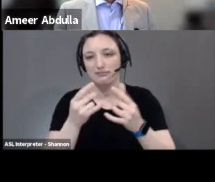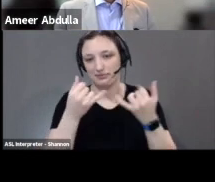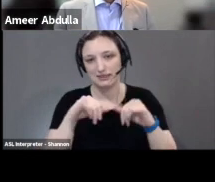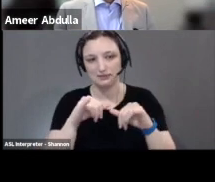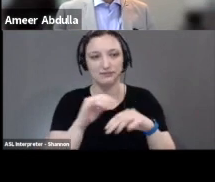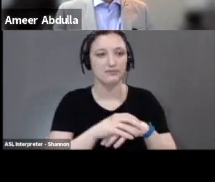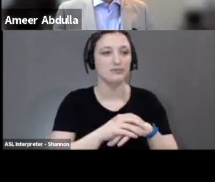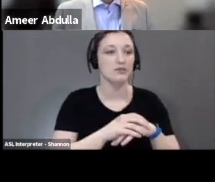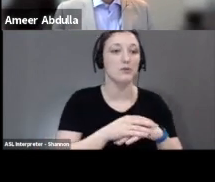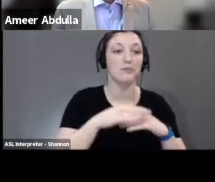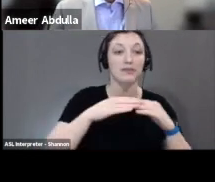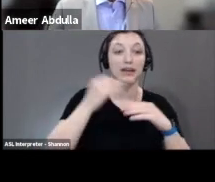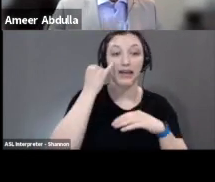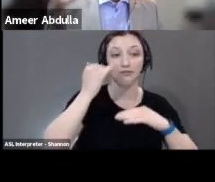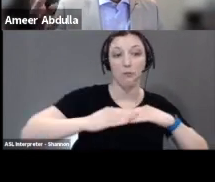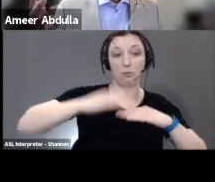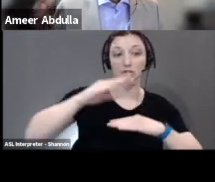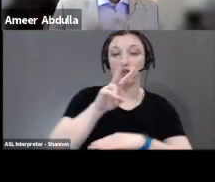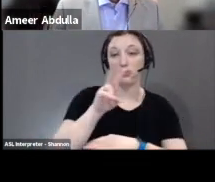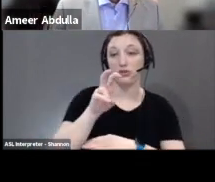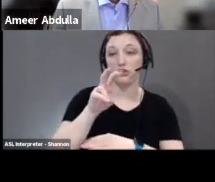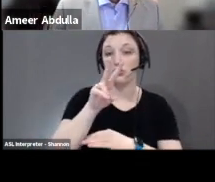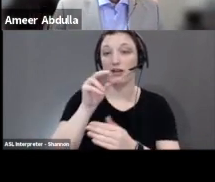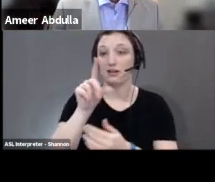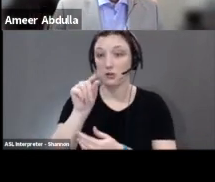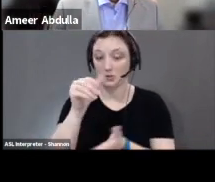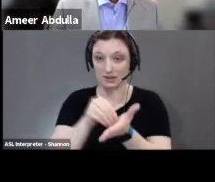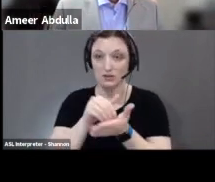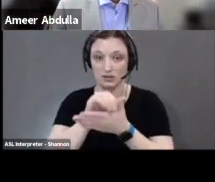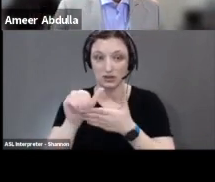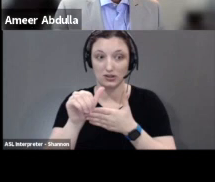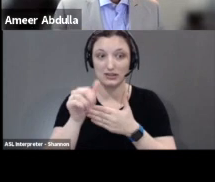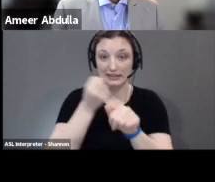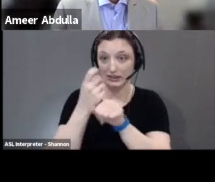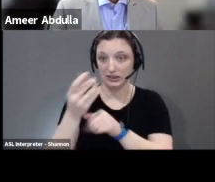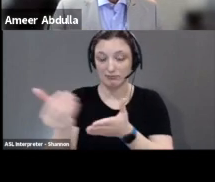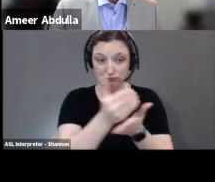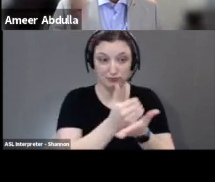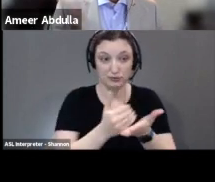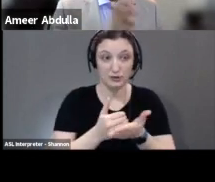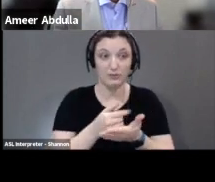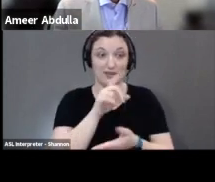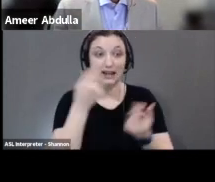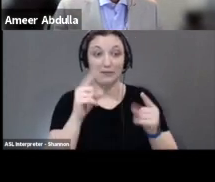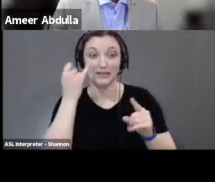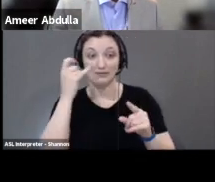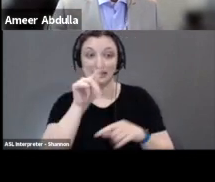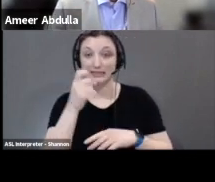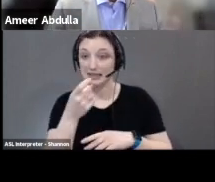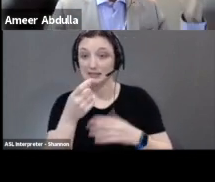than $220,000 in Ontario. And this is what happens when $1,000 or $10,000 works its way through the system. If you have a